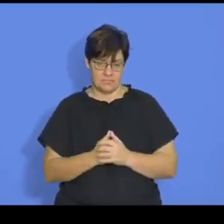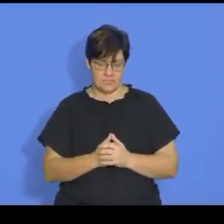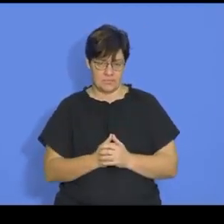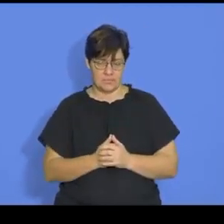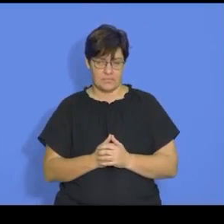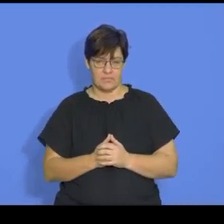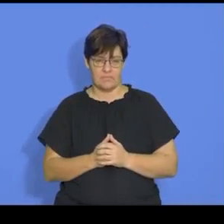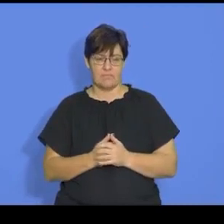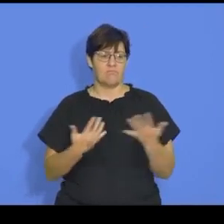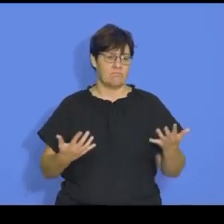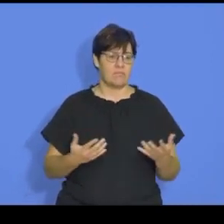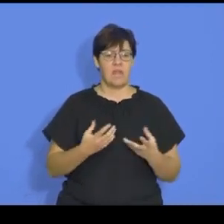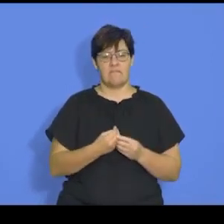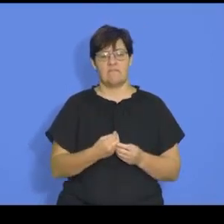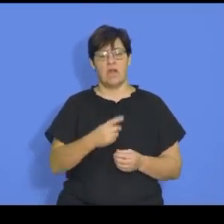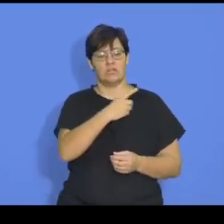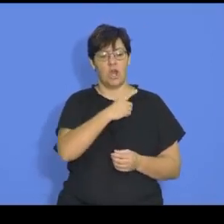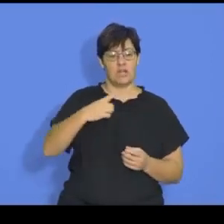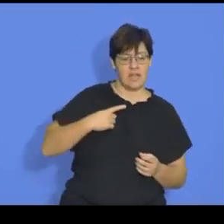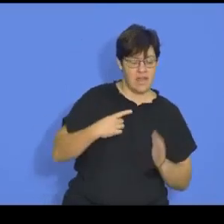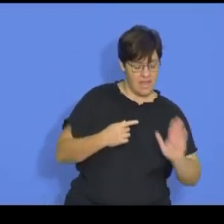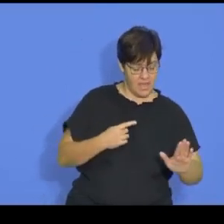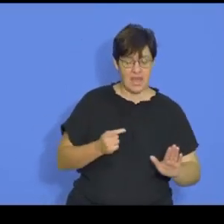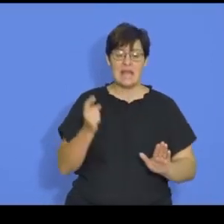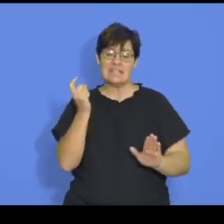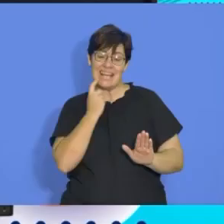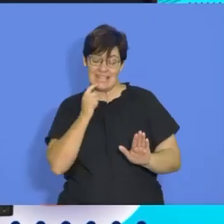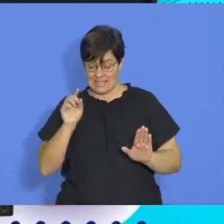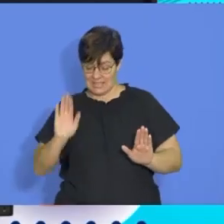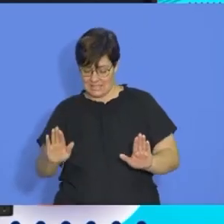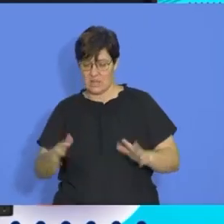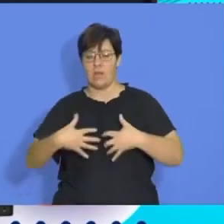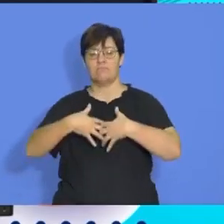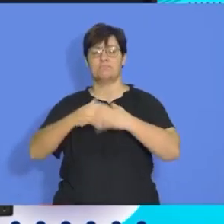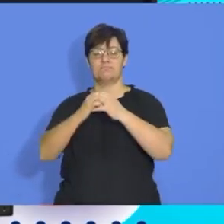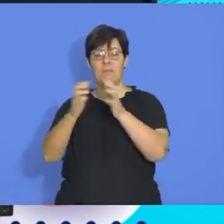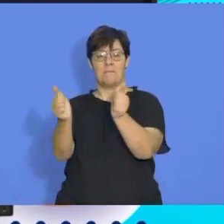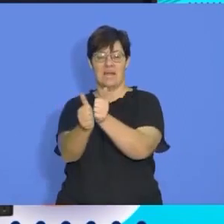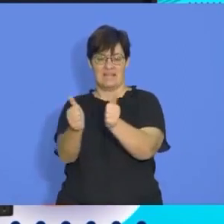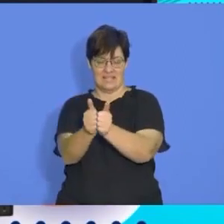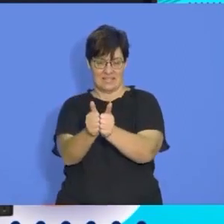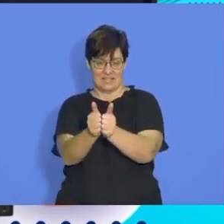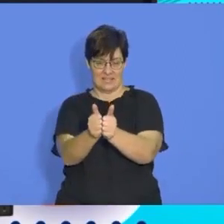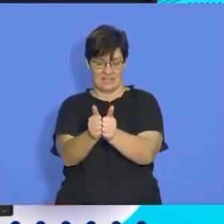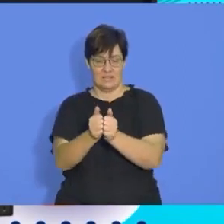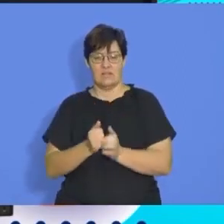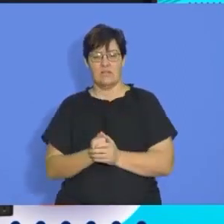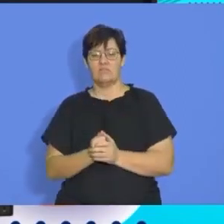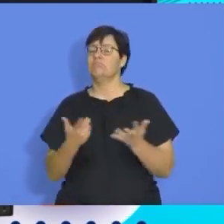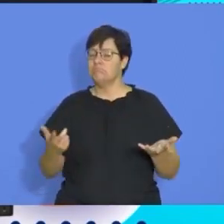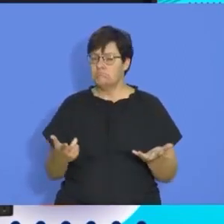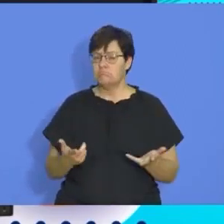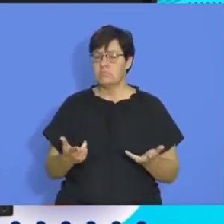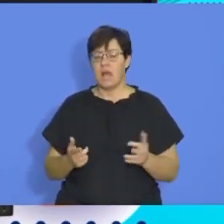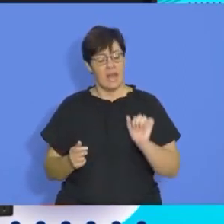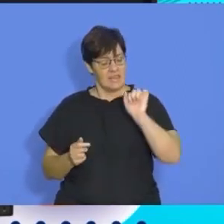business? So remember, if you've got a doctor and a dentist coming together and forming a partnership, obviously